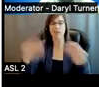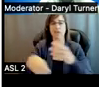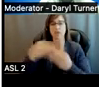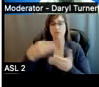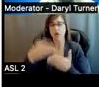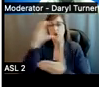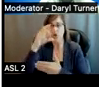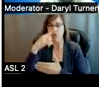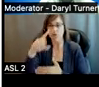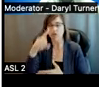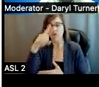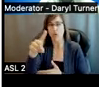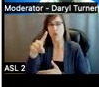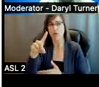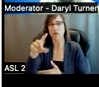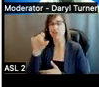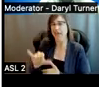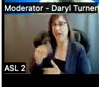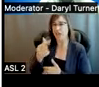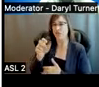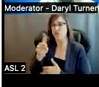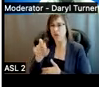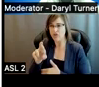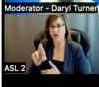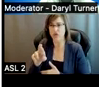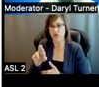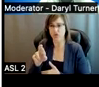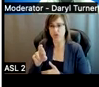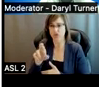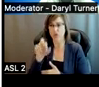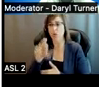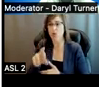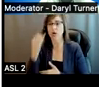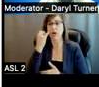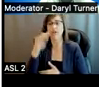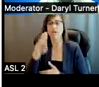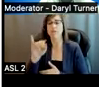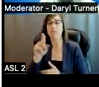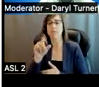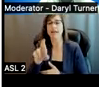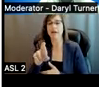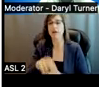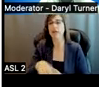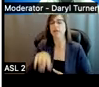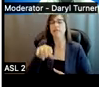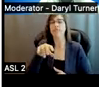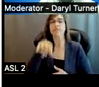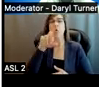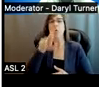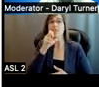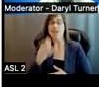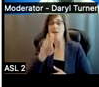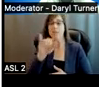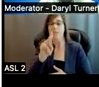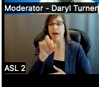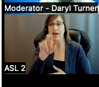for this gender or whether binary or non-binary, that kind of research